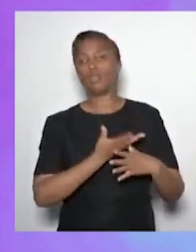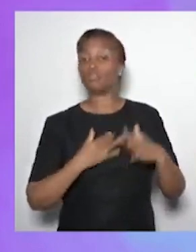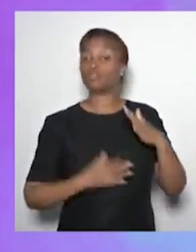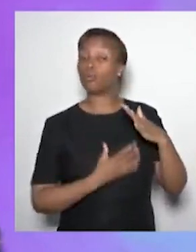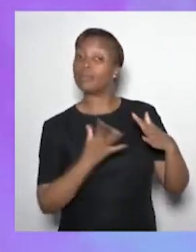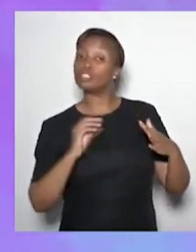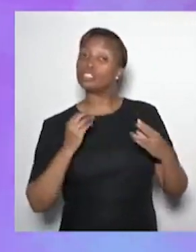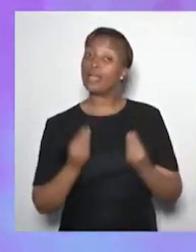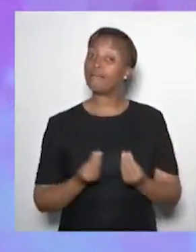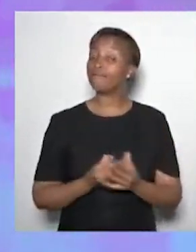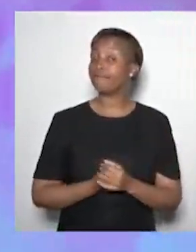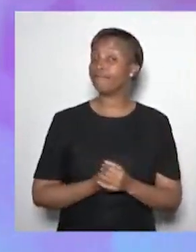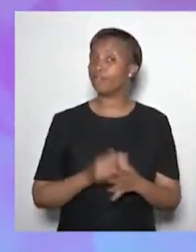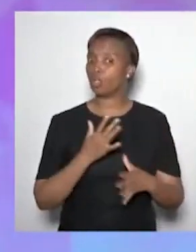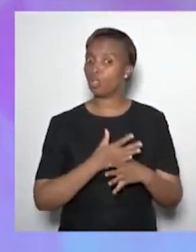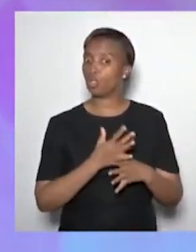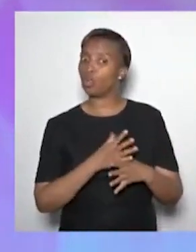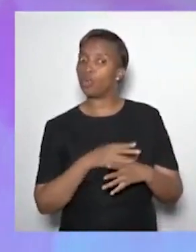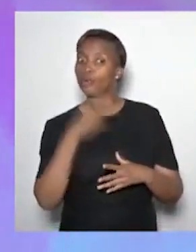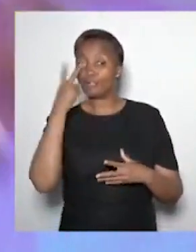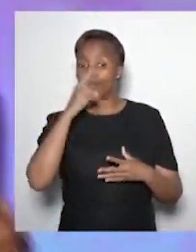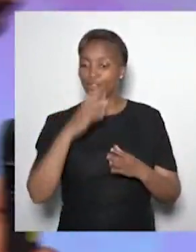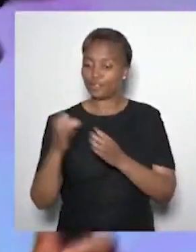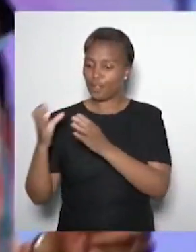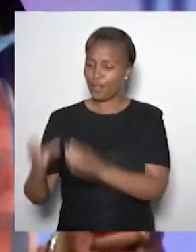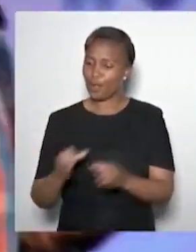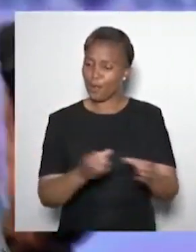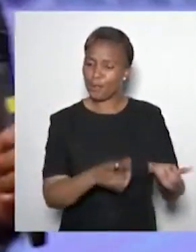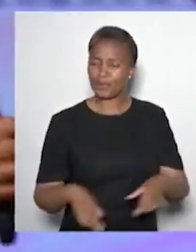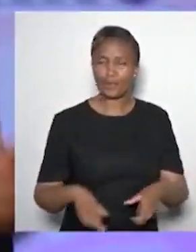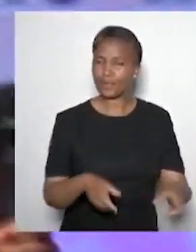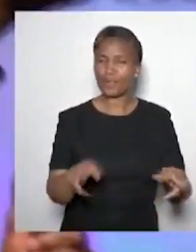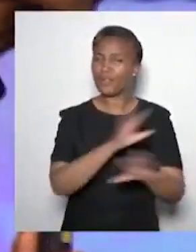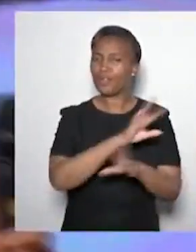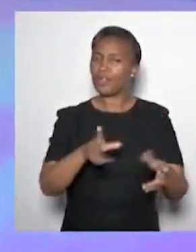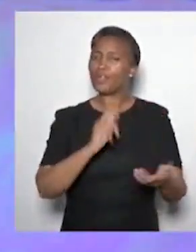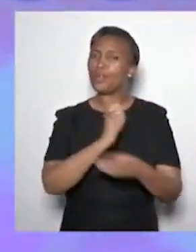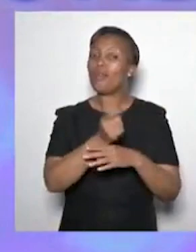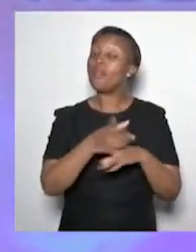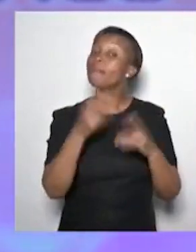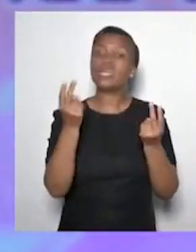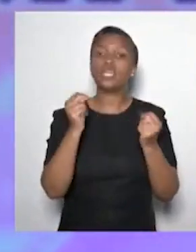You work because when you see a pothole, you don't go and buy an SUV.